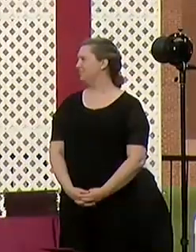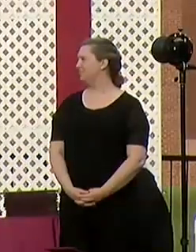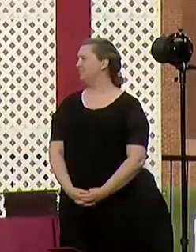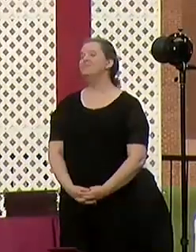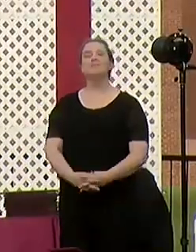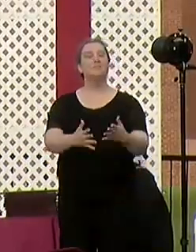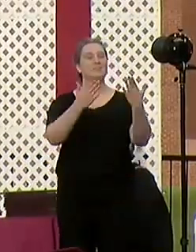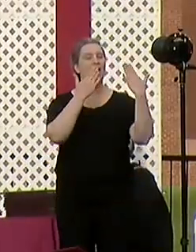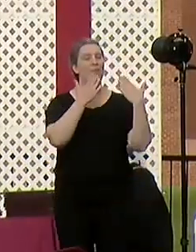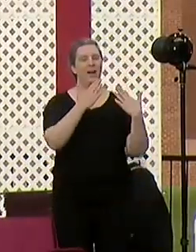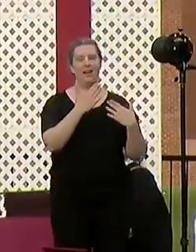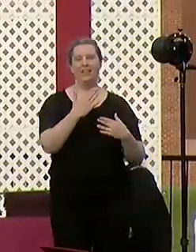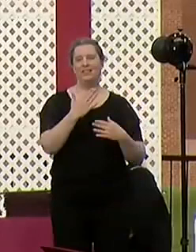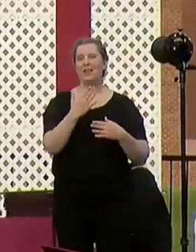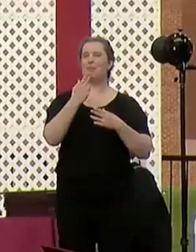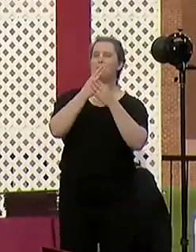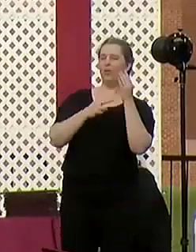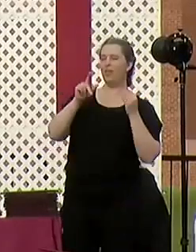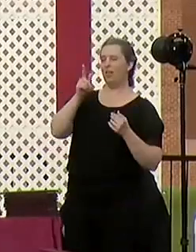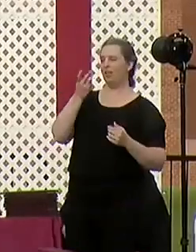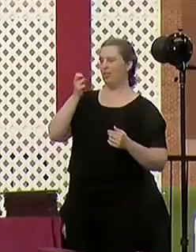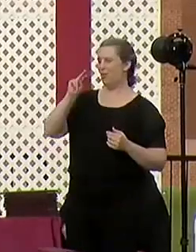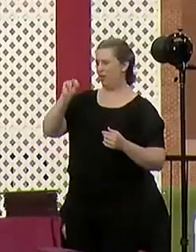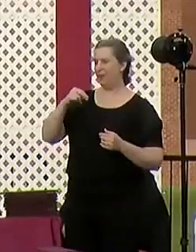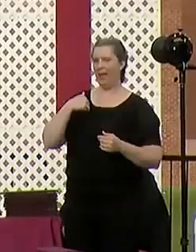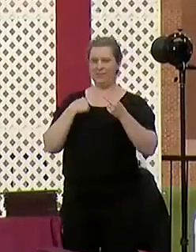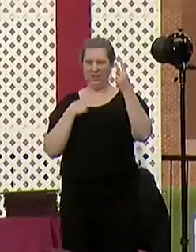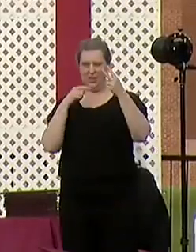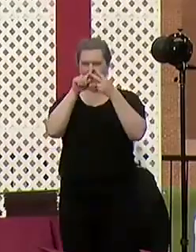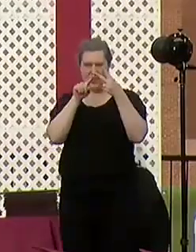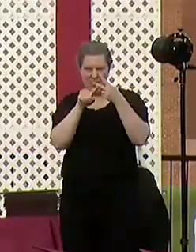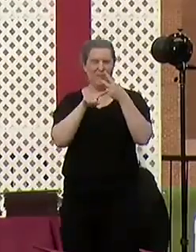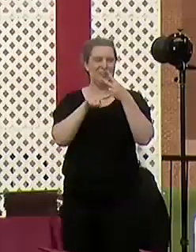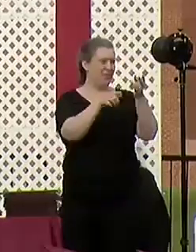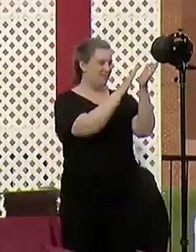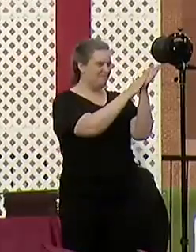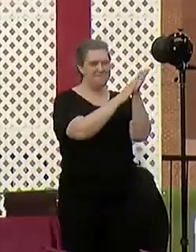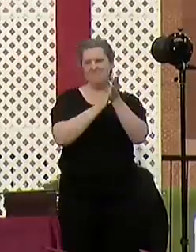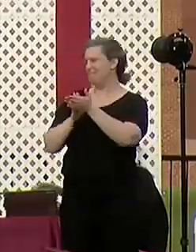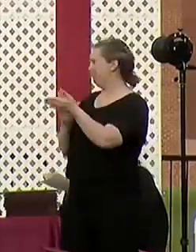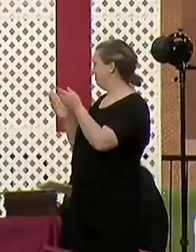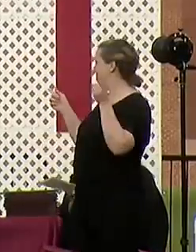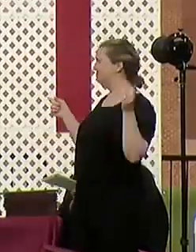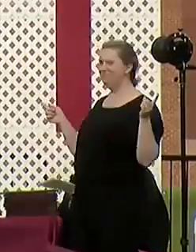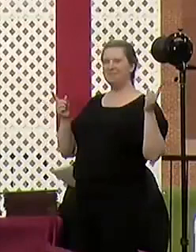I want to thank both of our Laurens, Lauren Roy and Lauren Schaefer. Can we get another hand for both of them for their beautiful words?